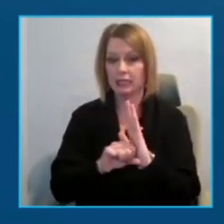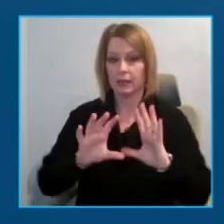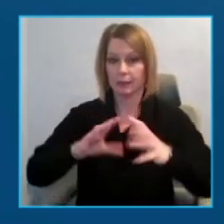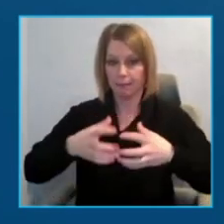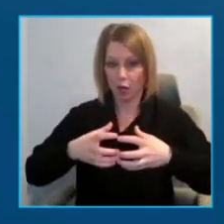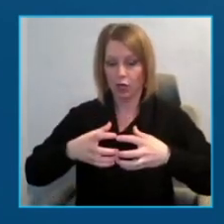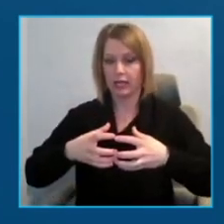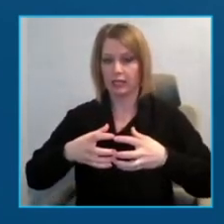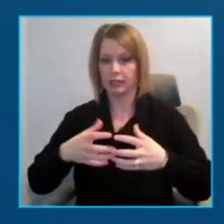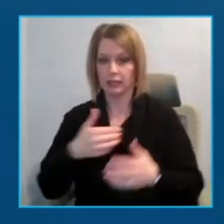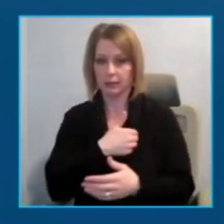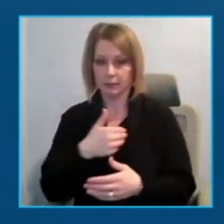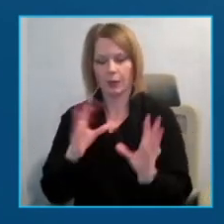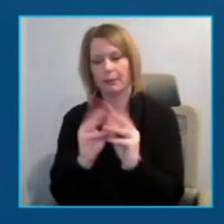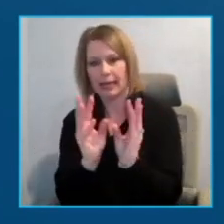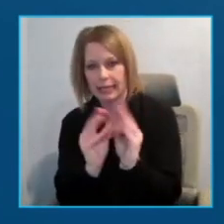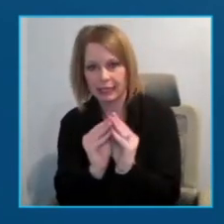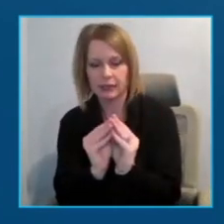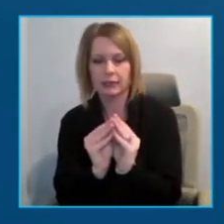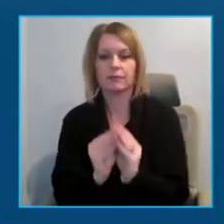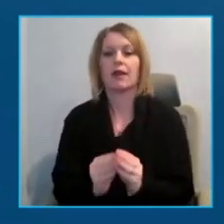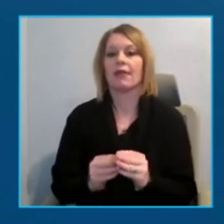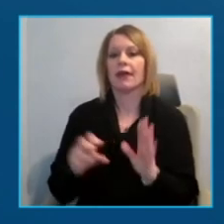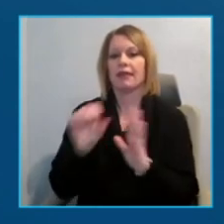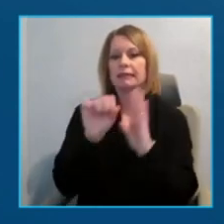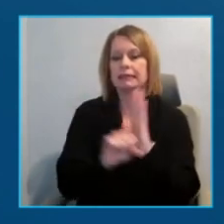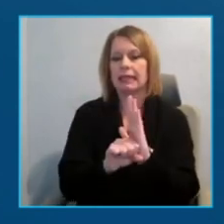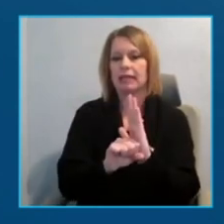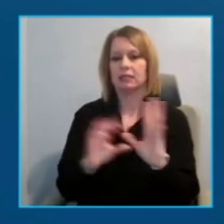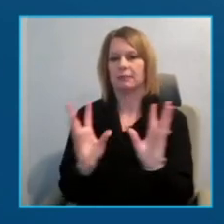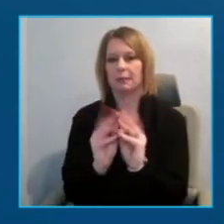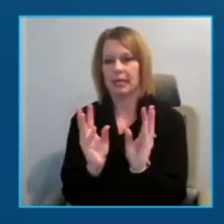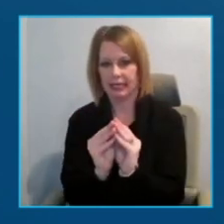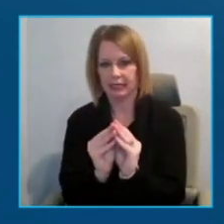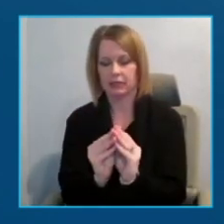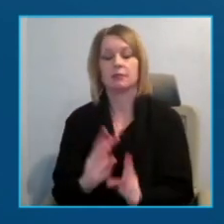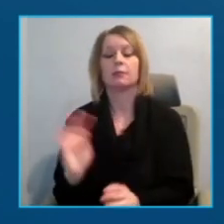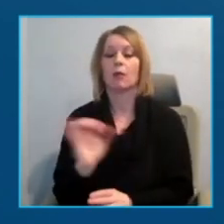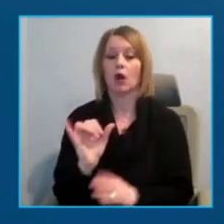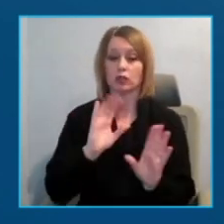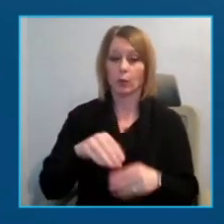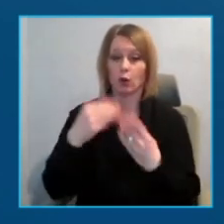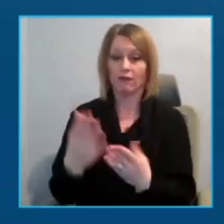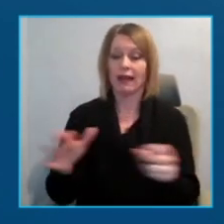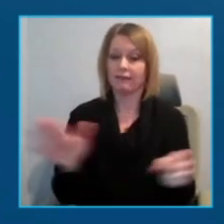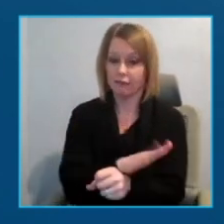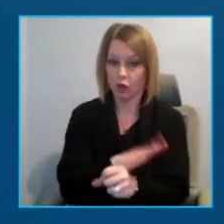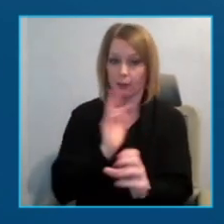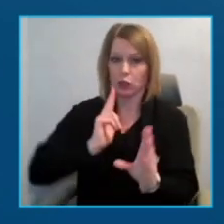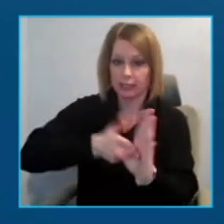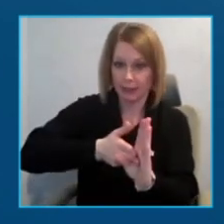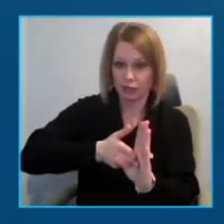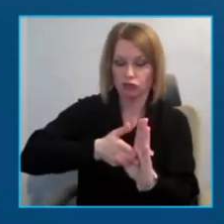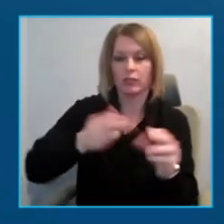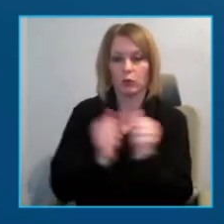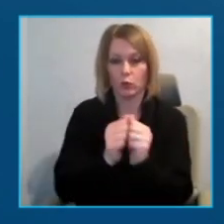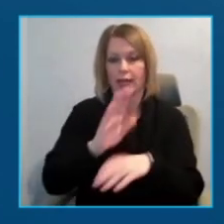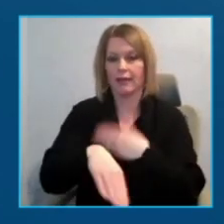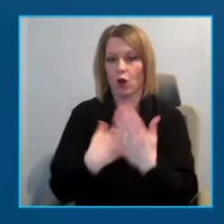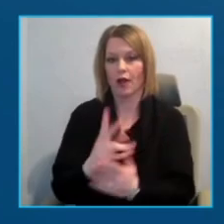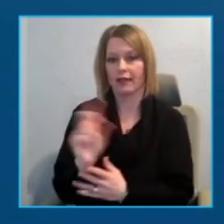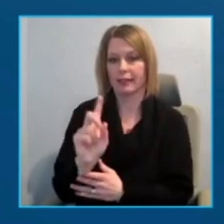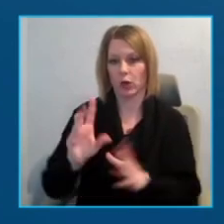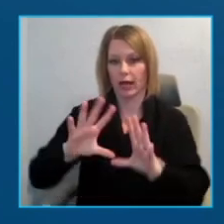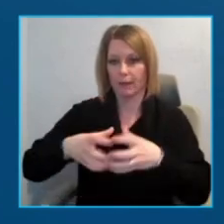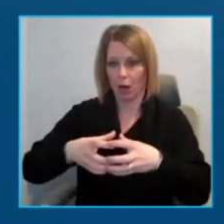caucus meetings, and finally, defining full participation in party affairs. Lorraine and